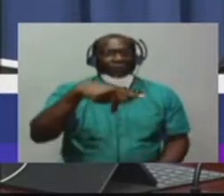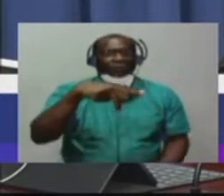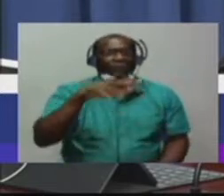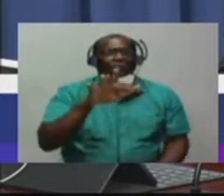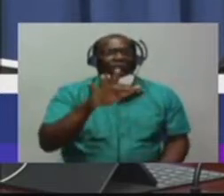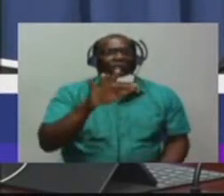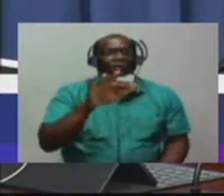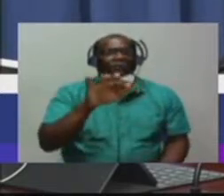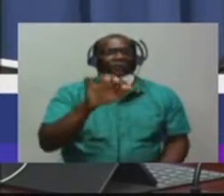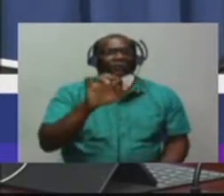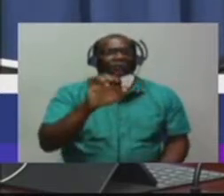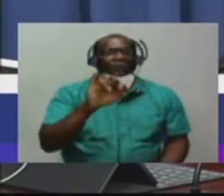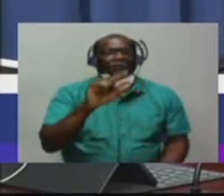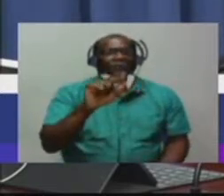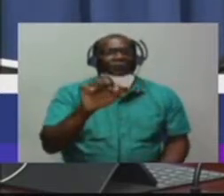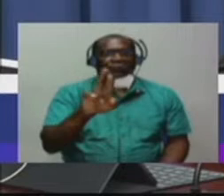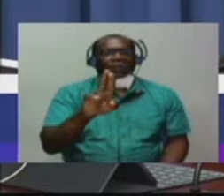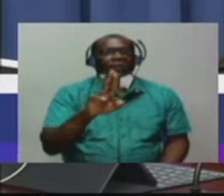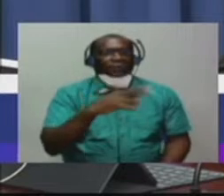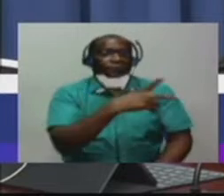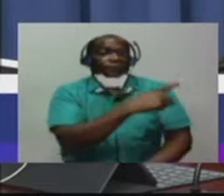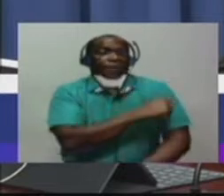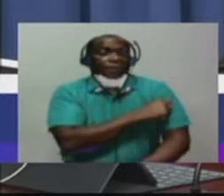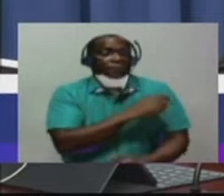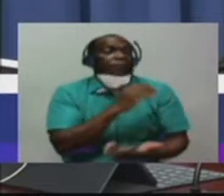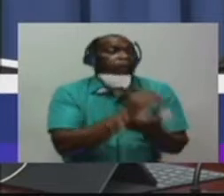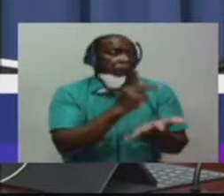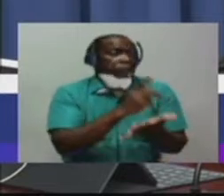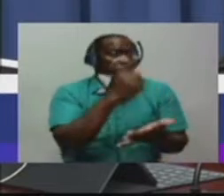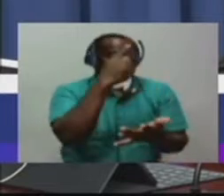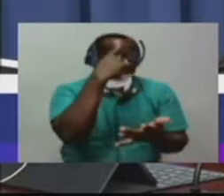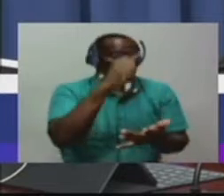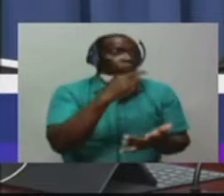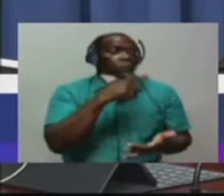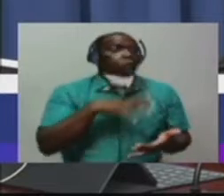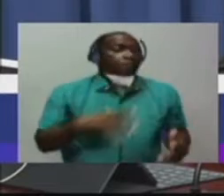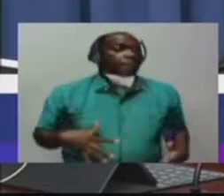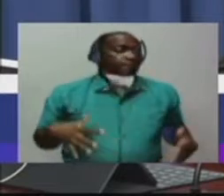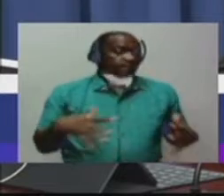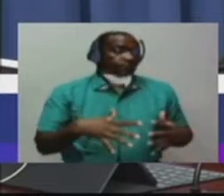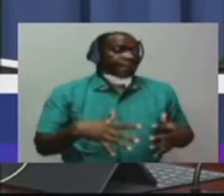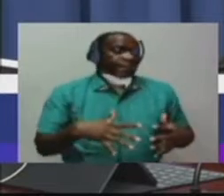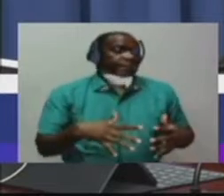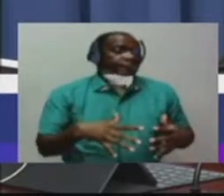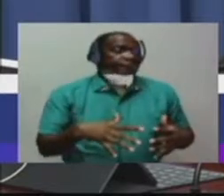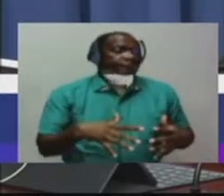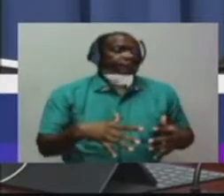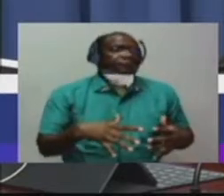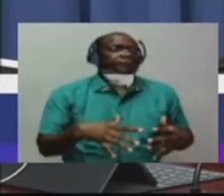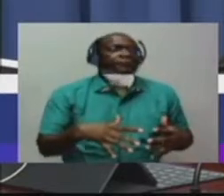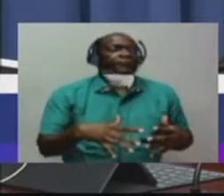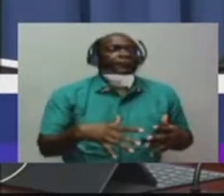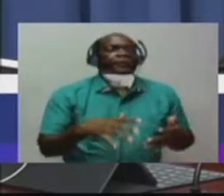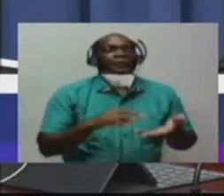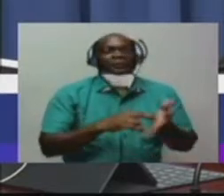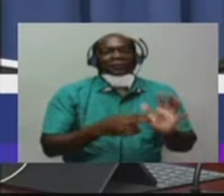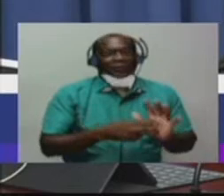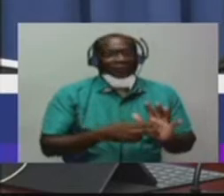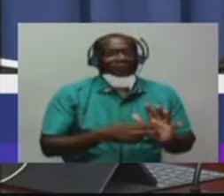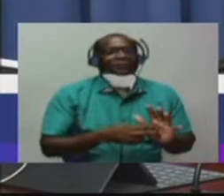pregnant women, are on the way to being fully vaccinated and will not bear the brunt